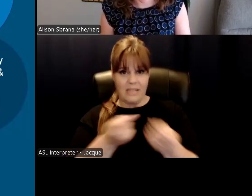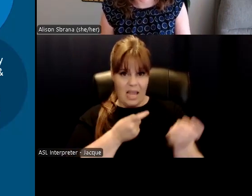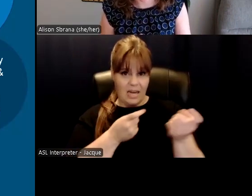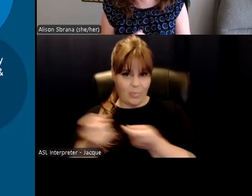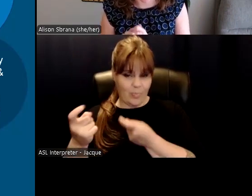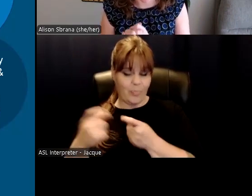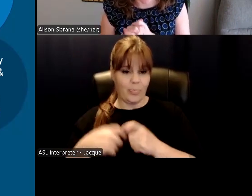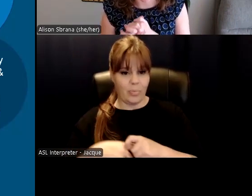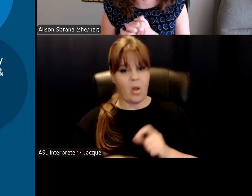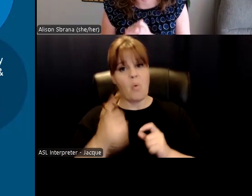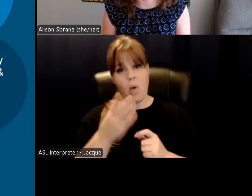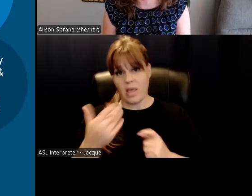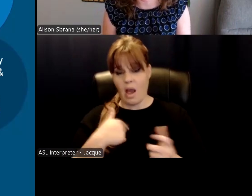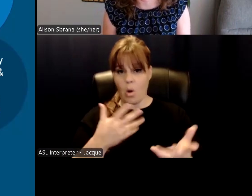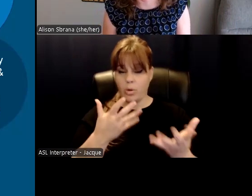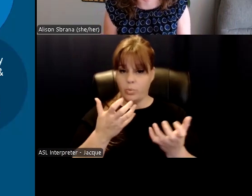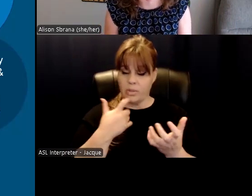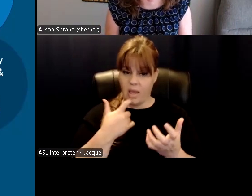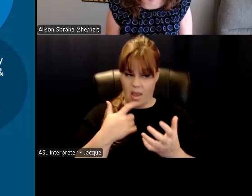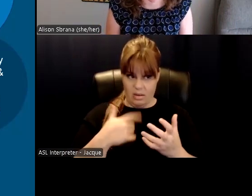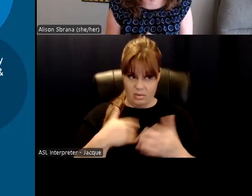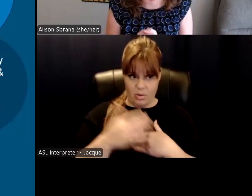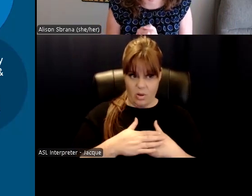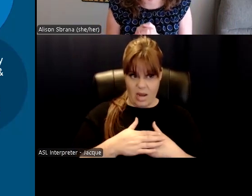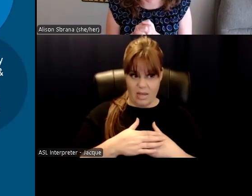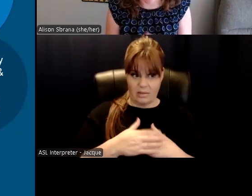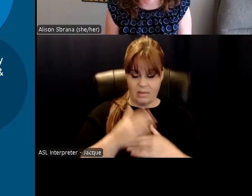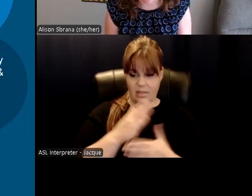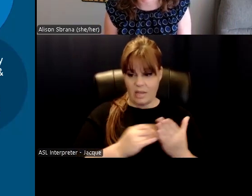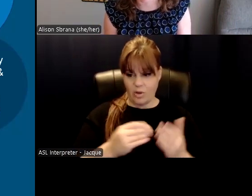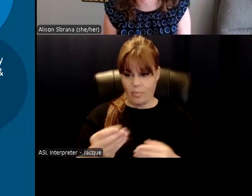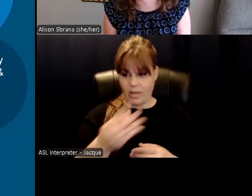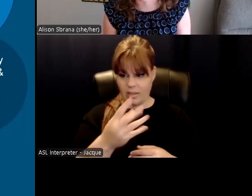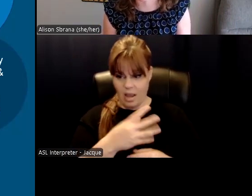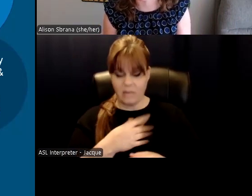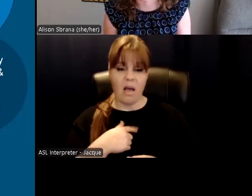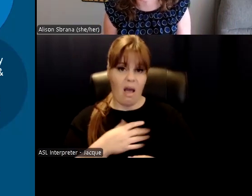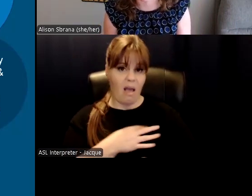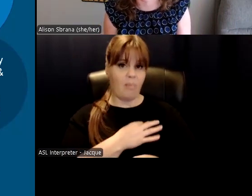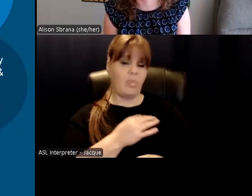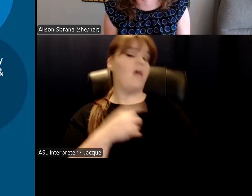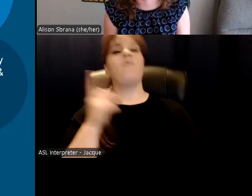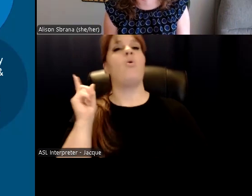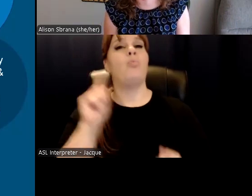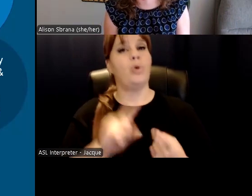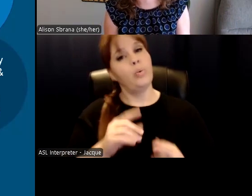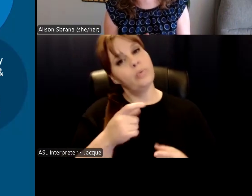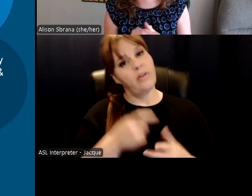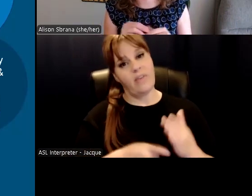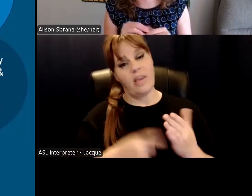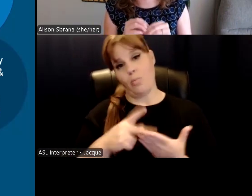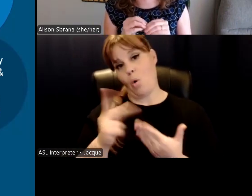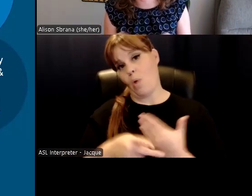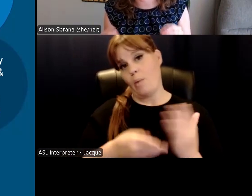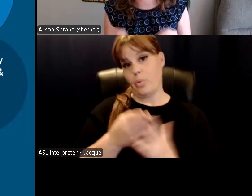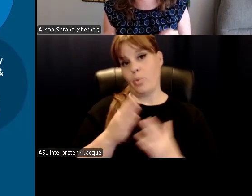One thing I want to say as we go into the next section of my slides is that I applied for a reduced fee program through our city, so